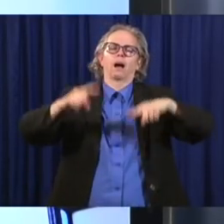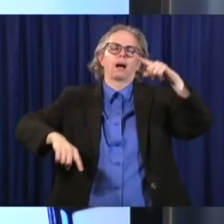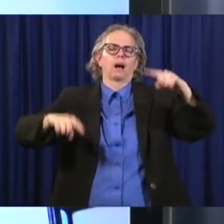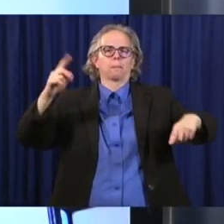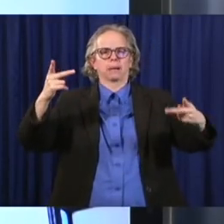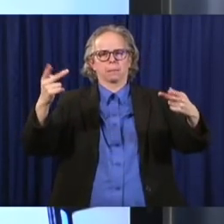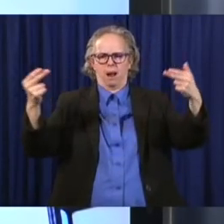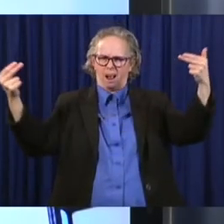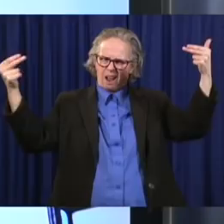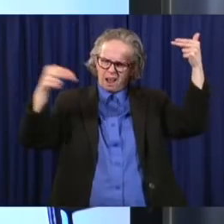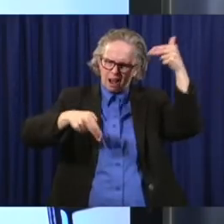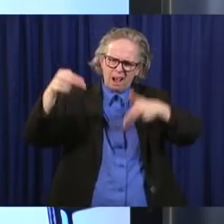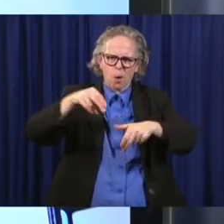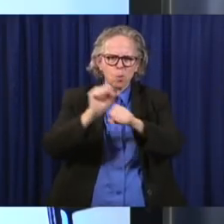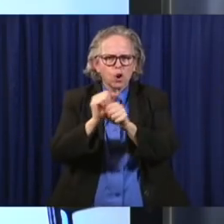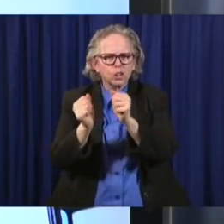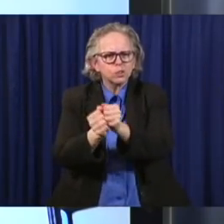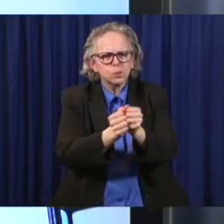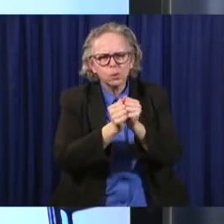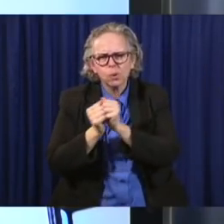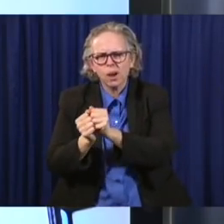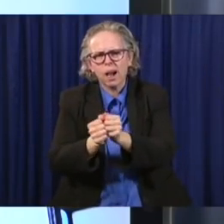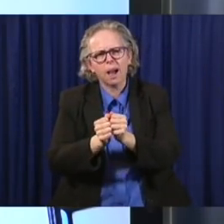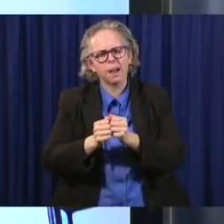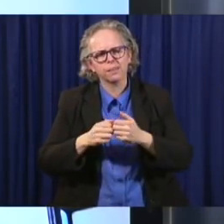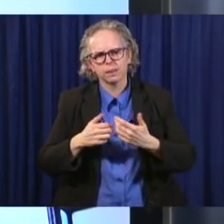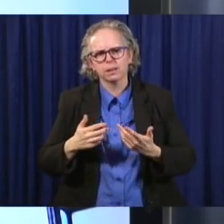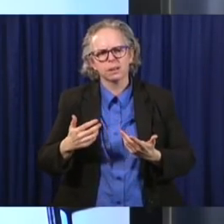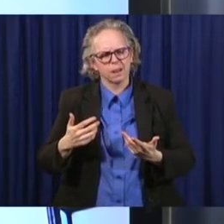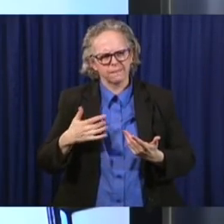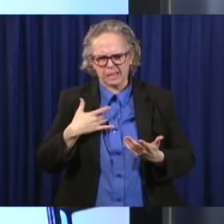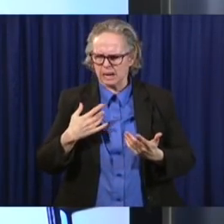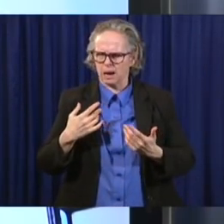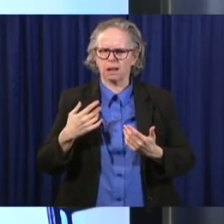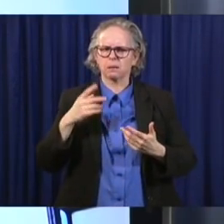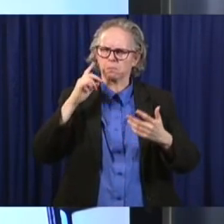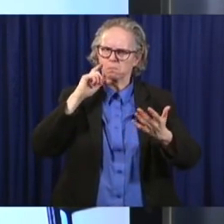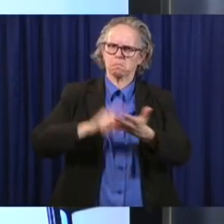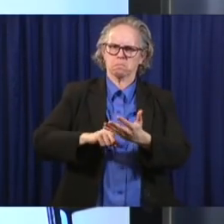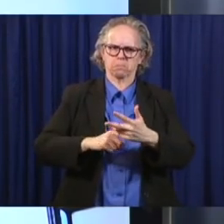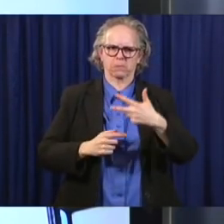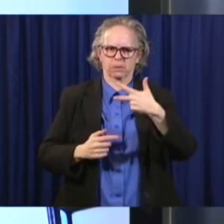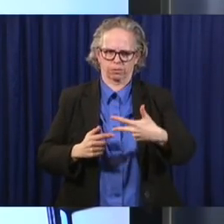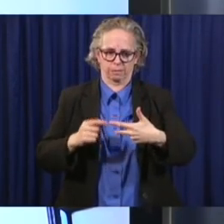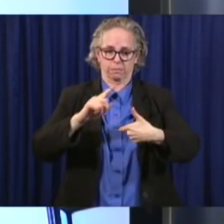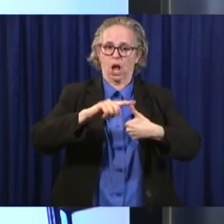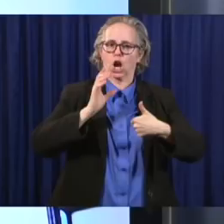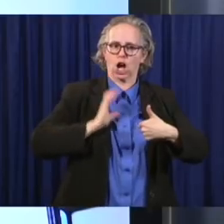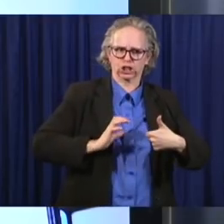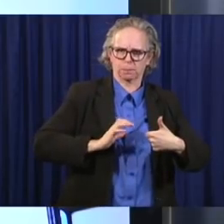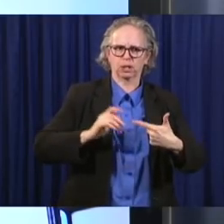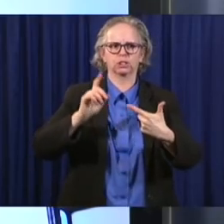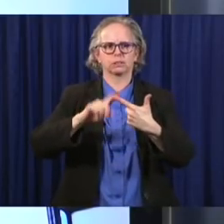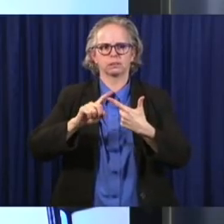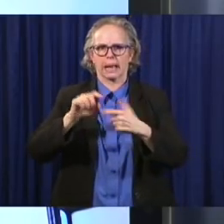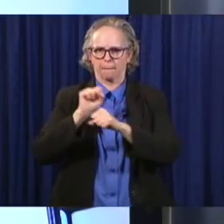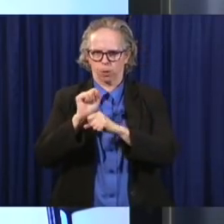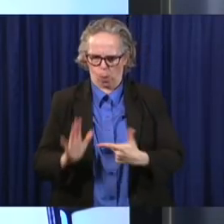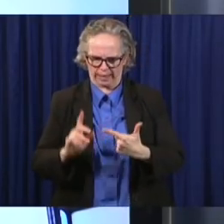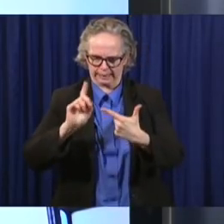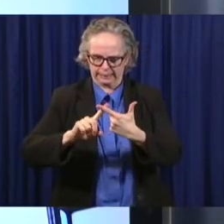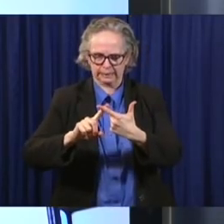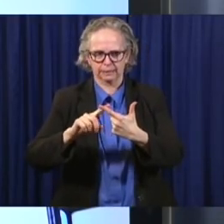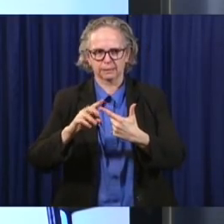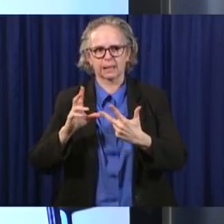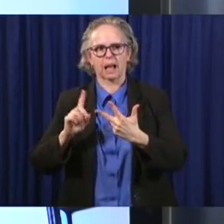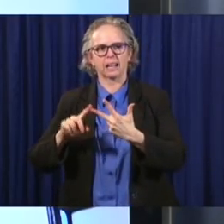then they self-identified. So we had the three groups: customers, employees, and space, and then they each got to identify which area they